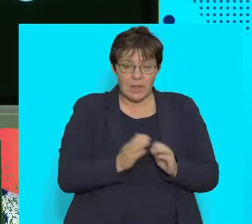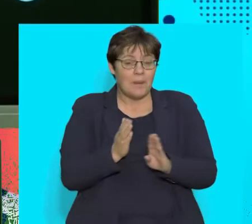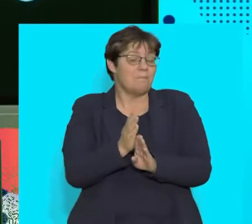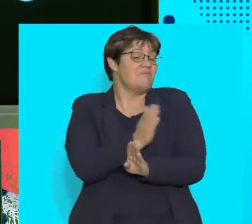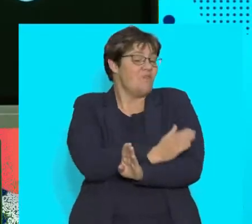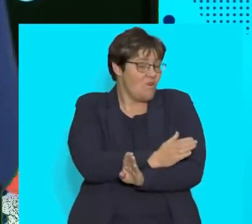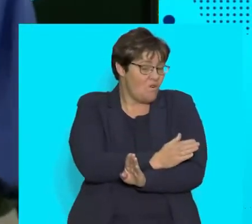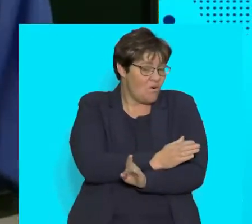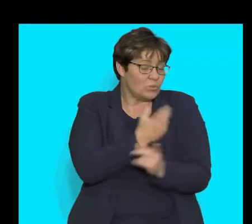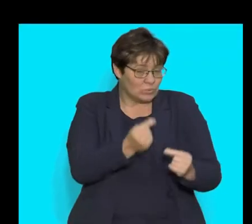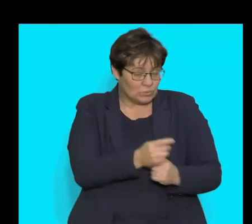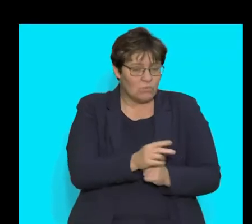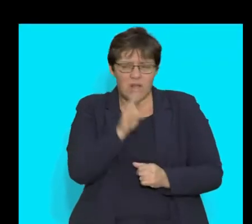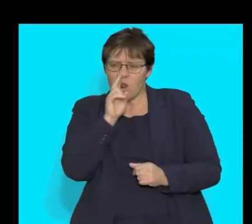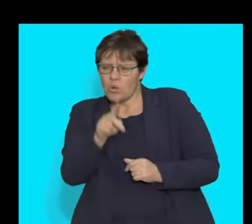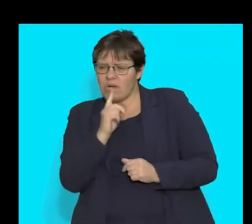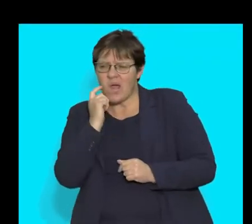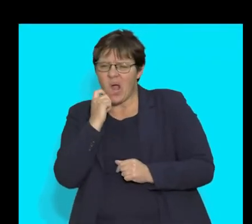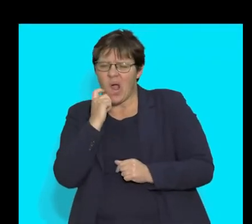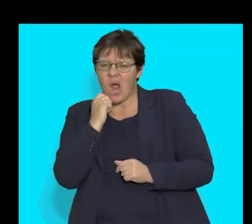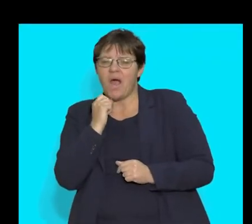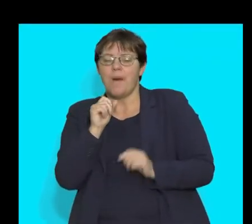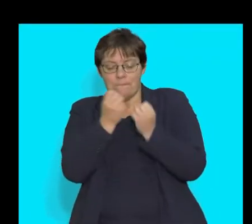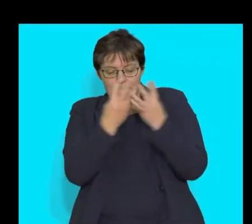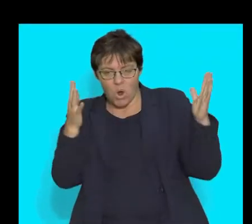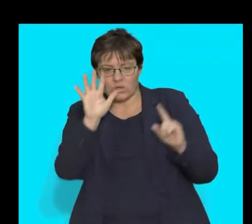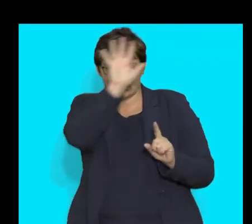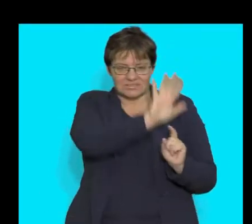we get that, I want you to notice these points cover the